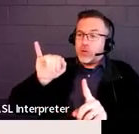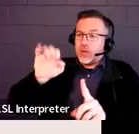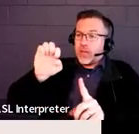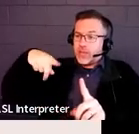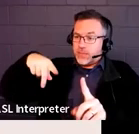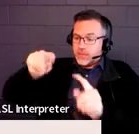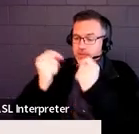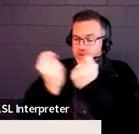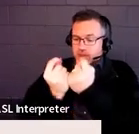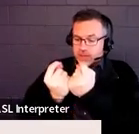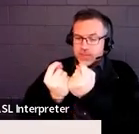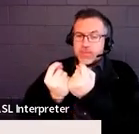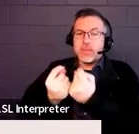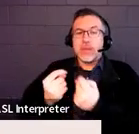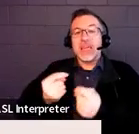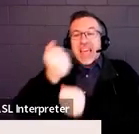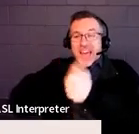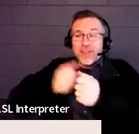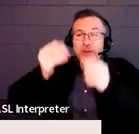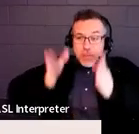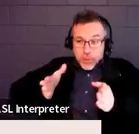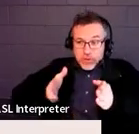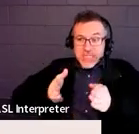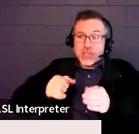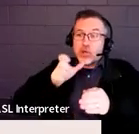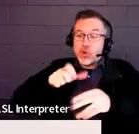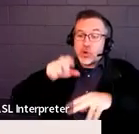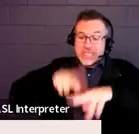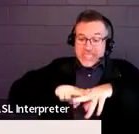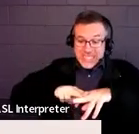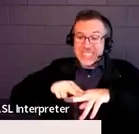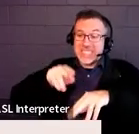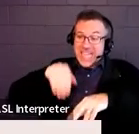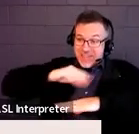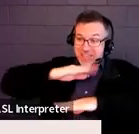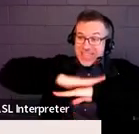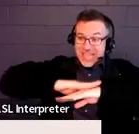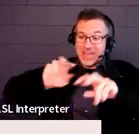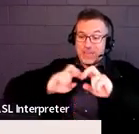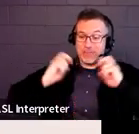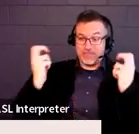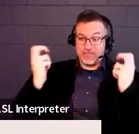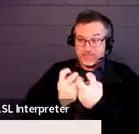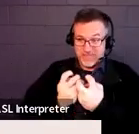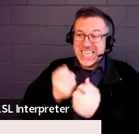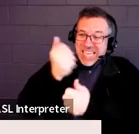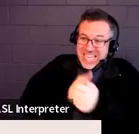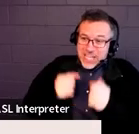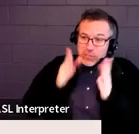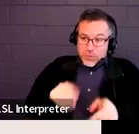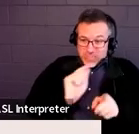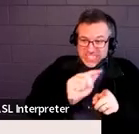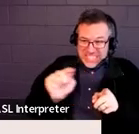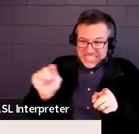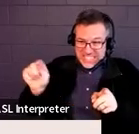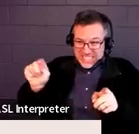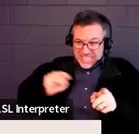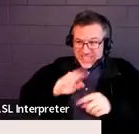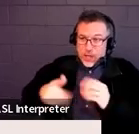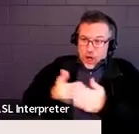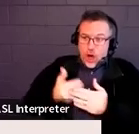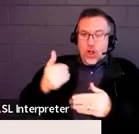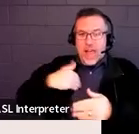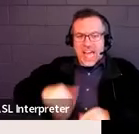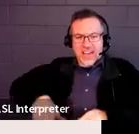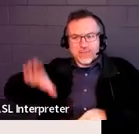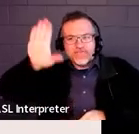single person at that table has a voice. And that voice is in support of the value of